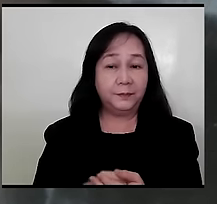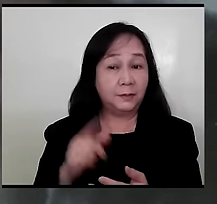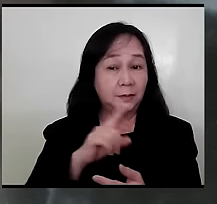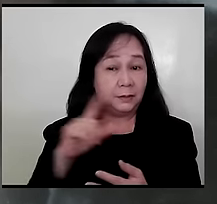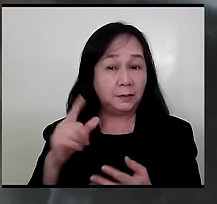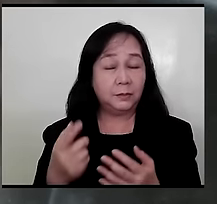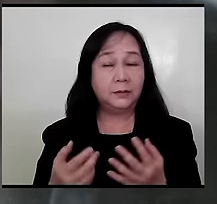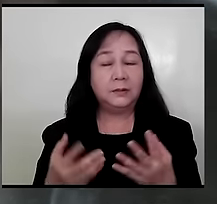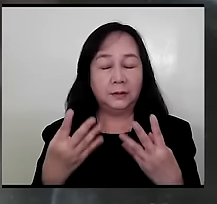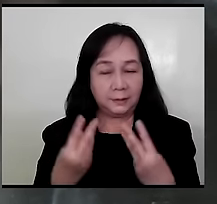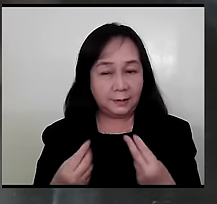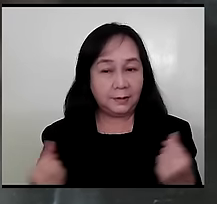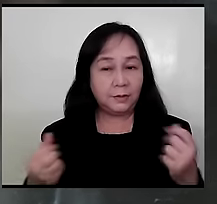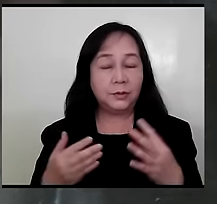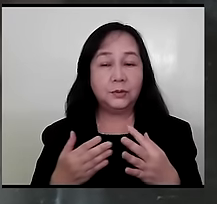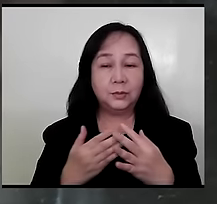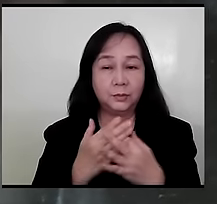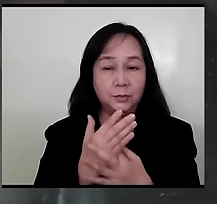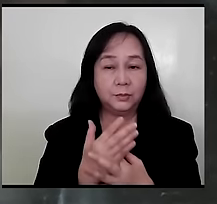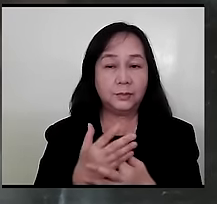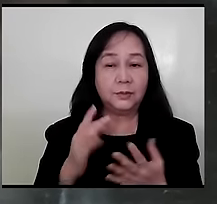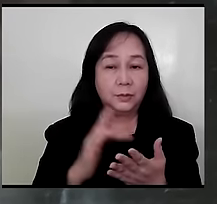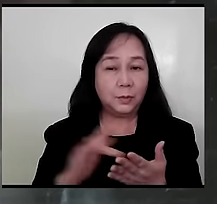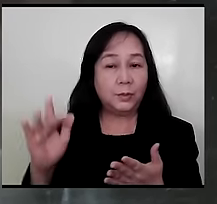His glorious wounds.